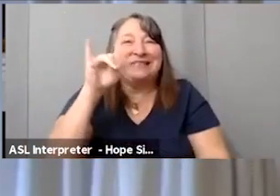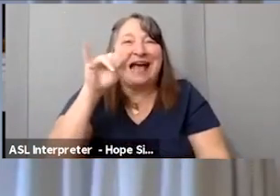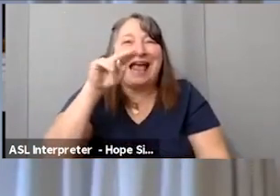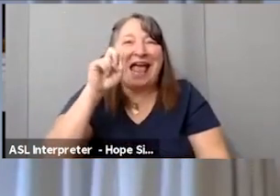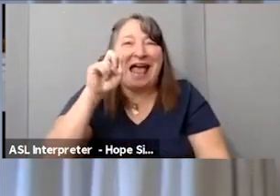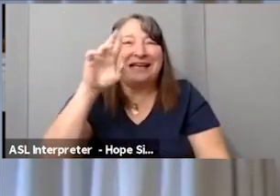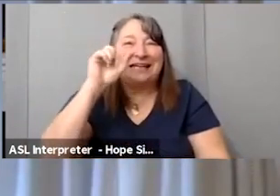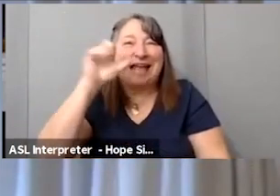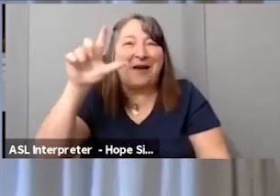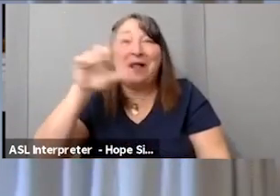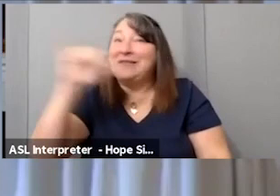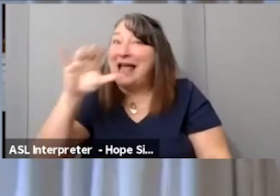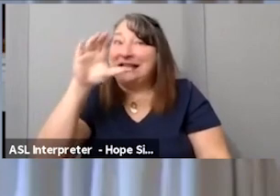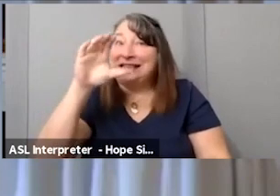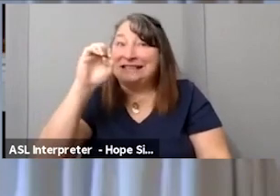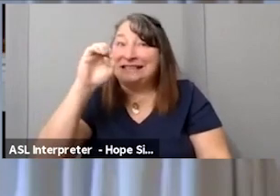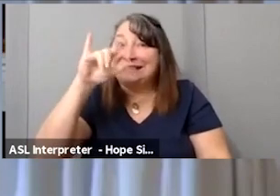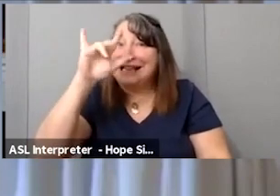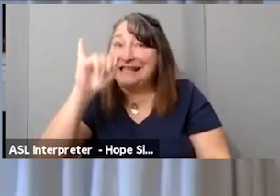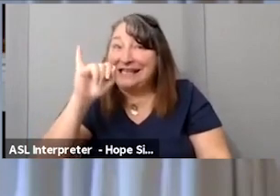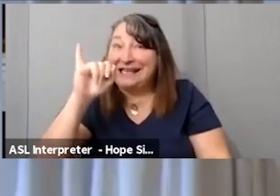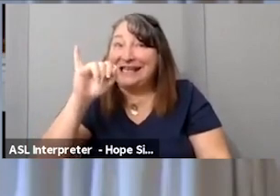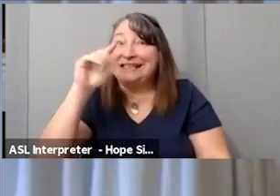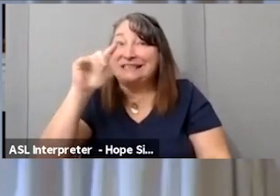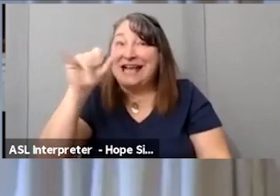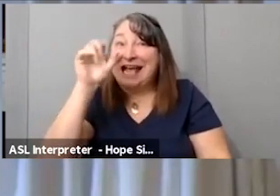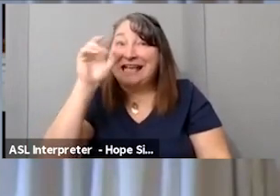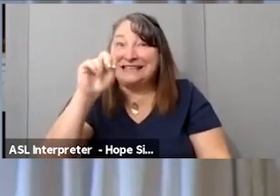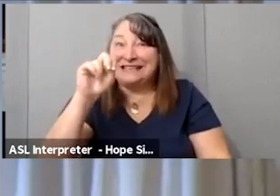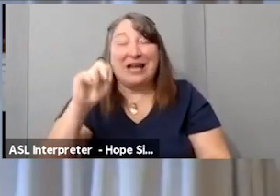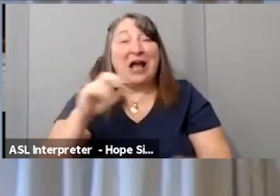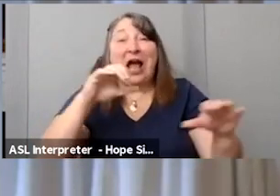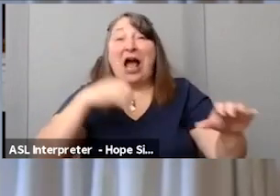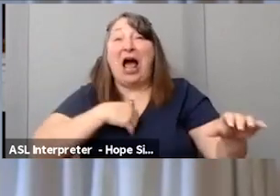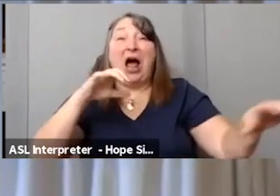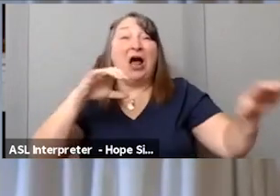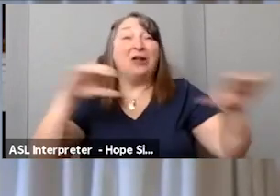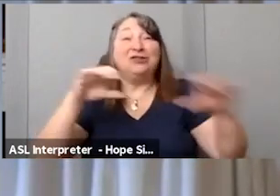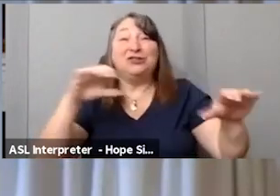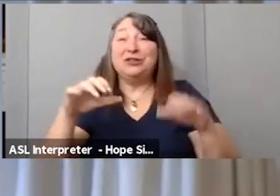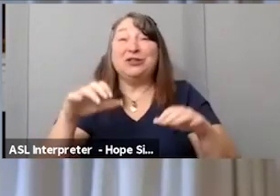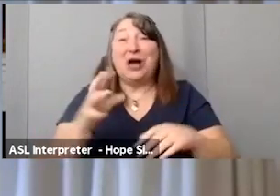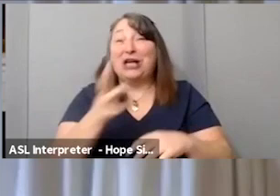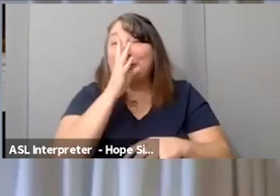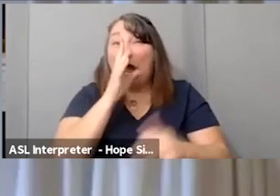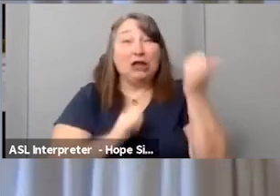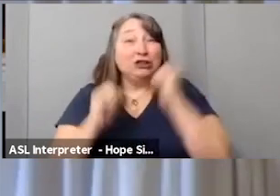Cicely Tyson. You know, I'll do a talk show in the morning, lay down and go, ooh, I think I need a little nap, and then just